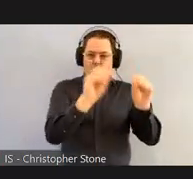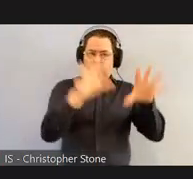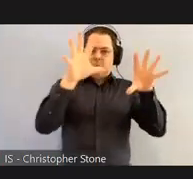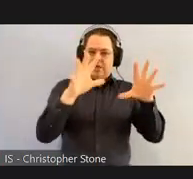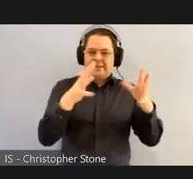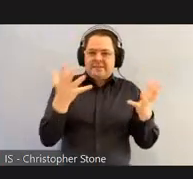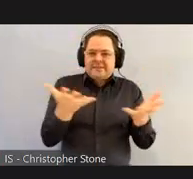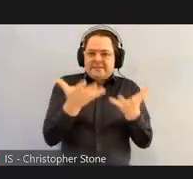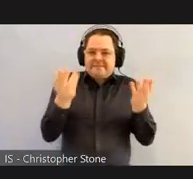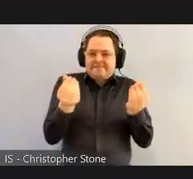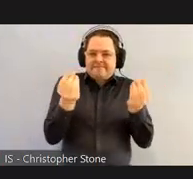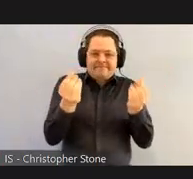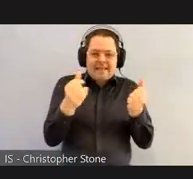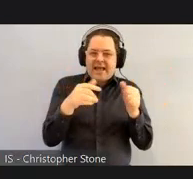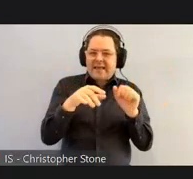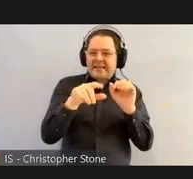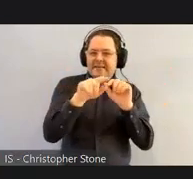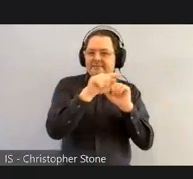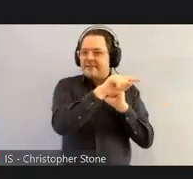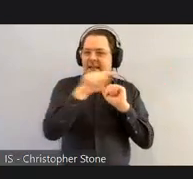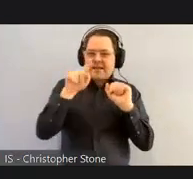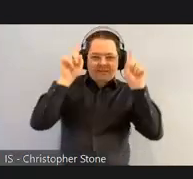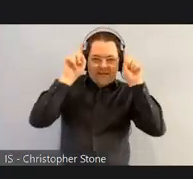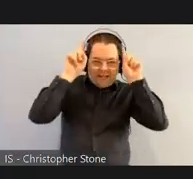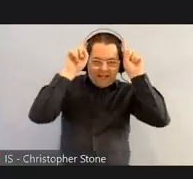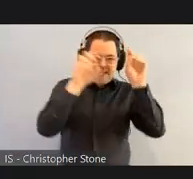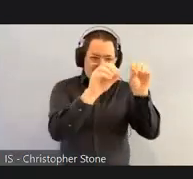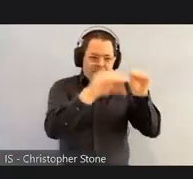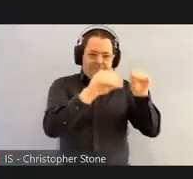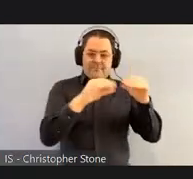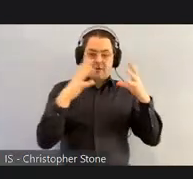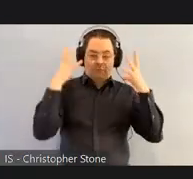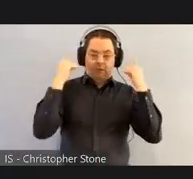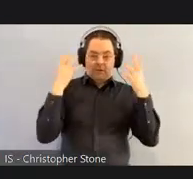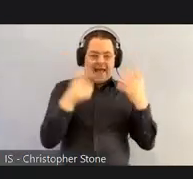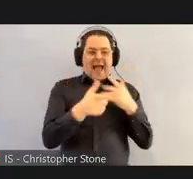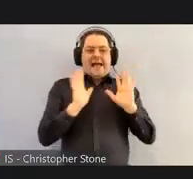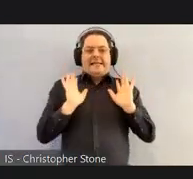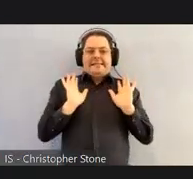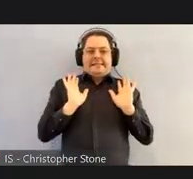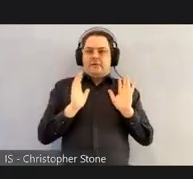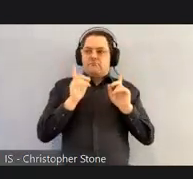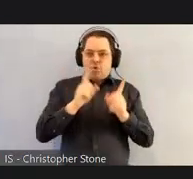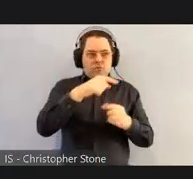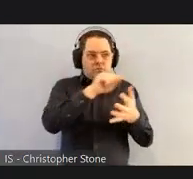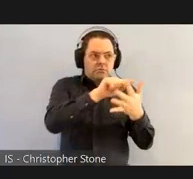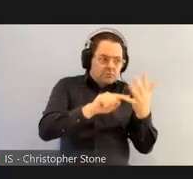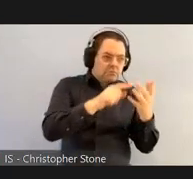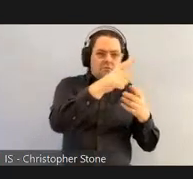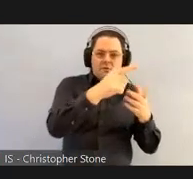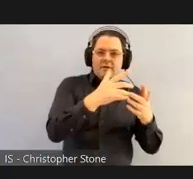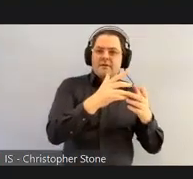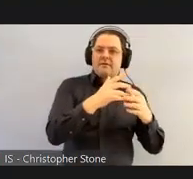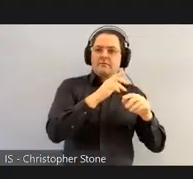witchcraft. So they spend a lot of time doing other things other than accessing health services. But